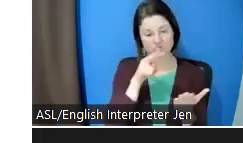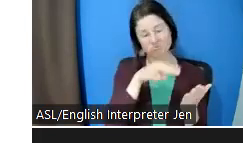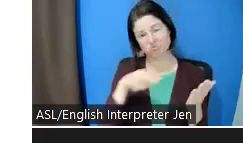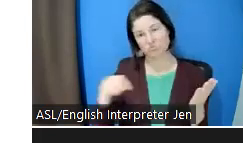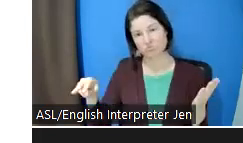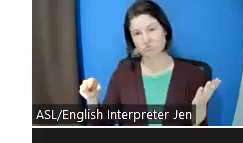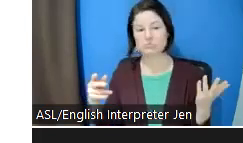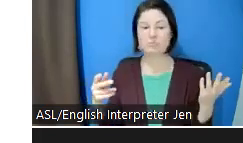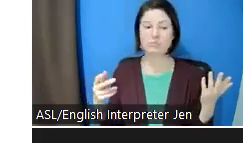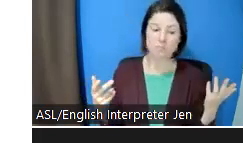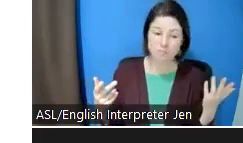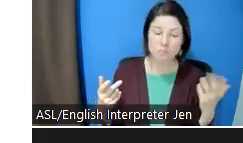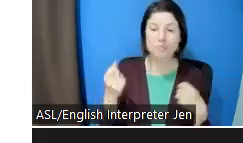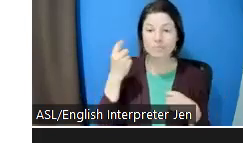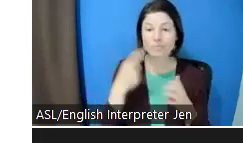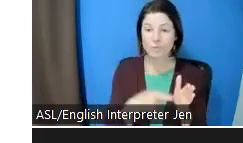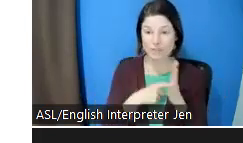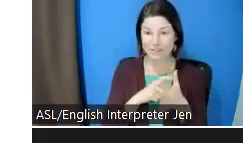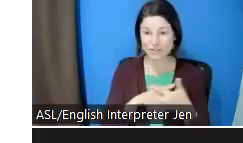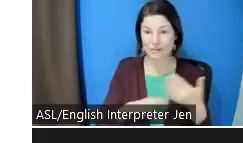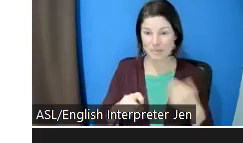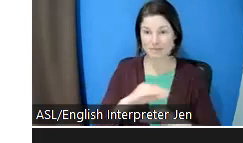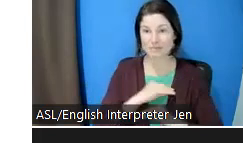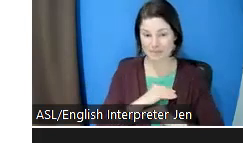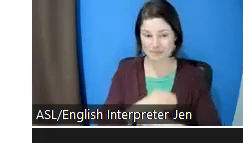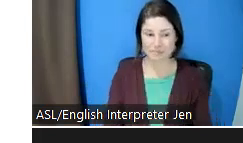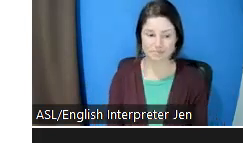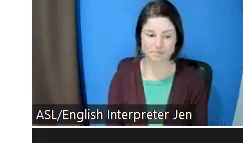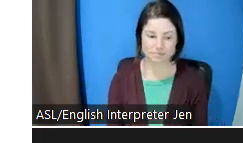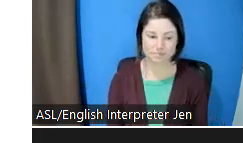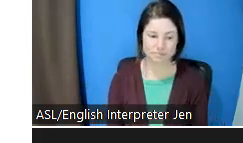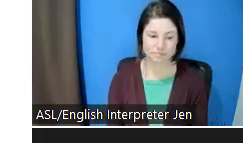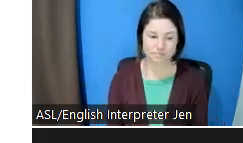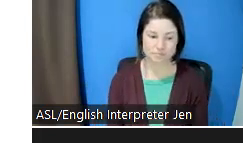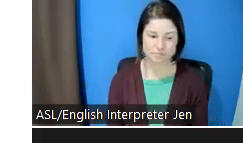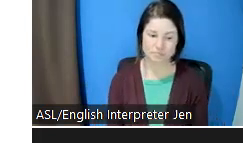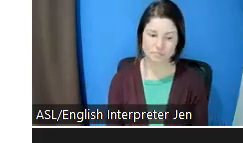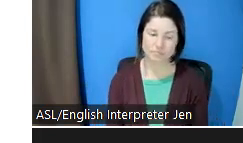Hub program application available on